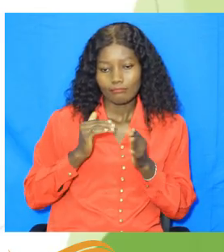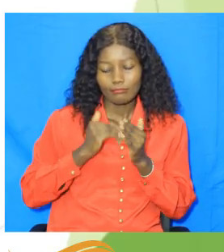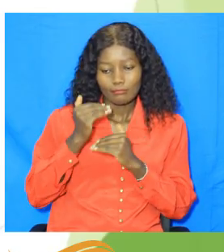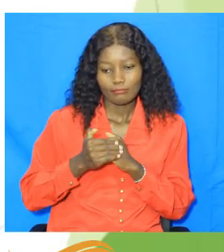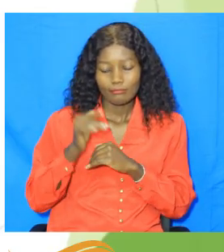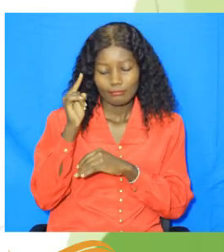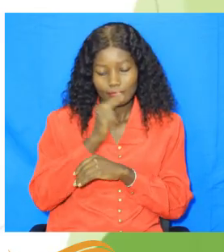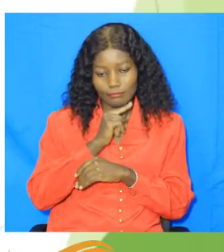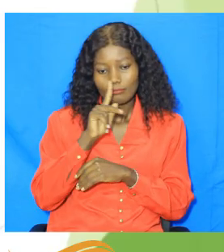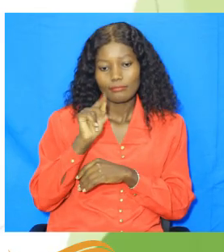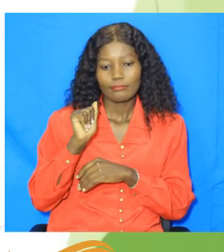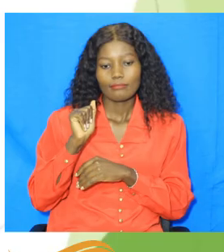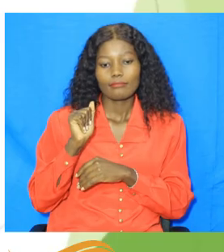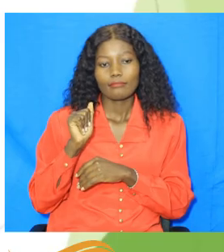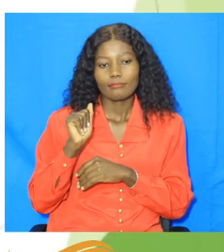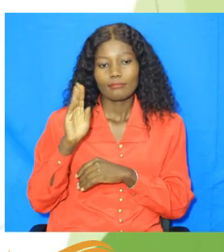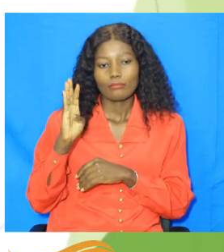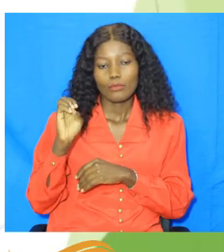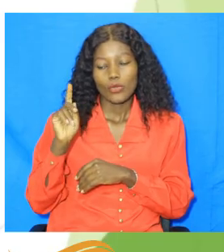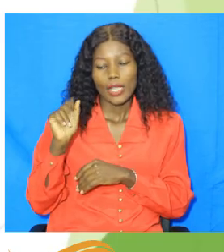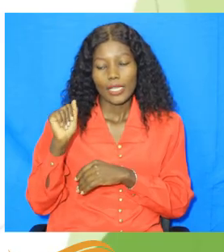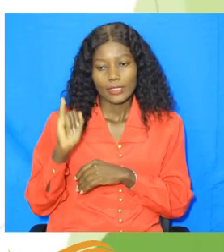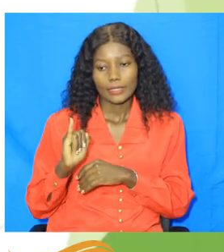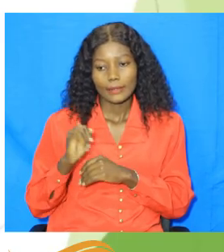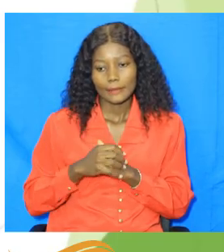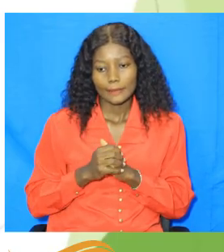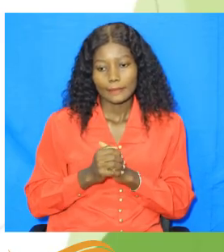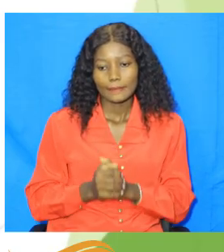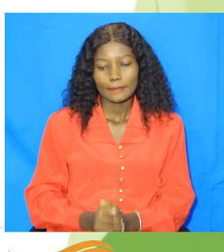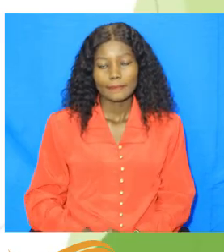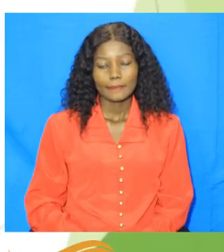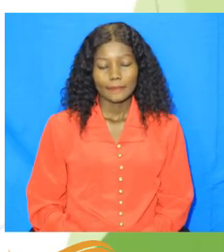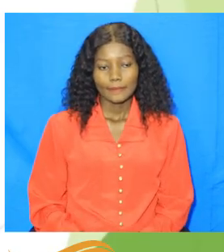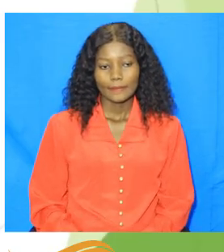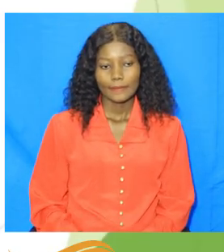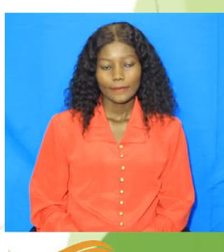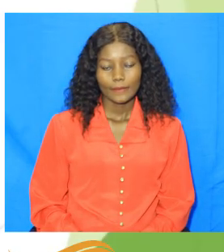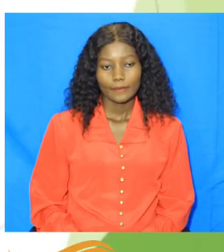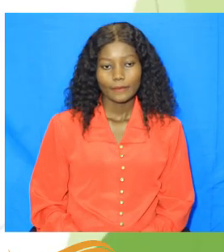completion of the bunkai. Let's go to the next slide, please.